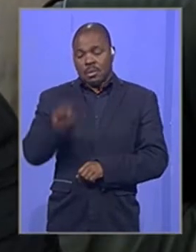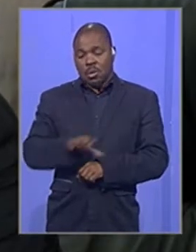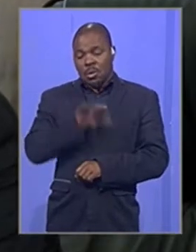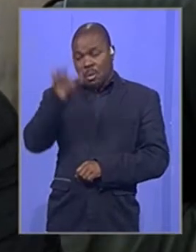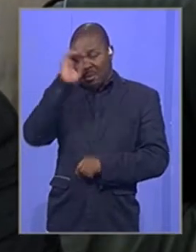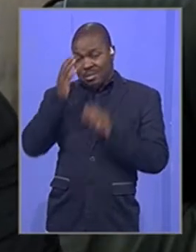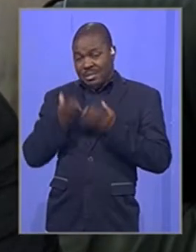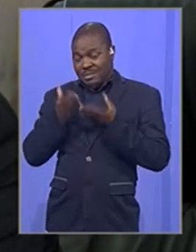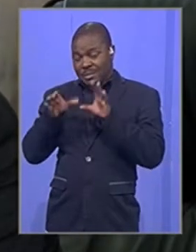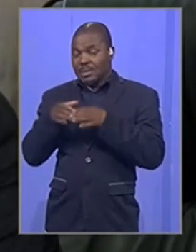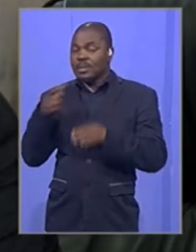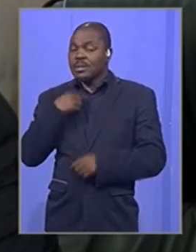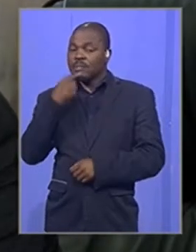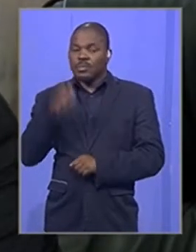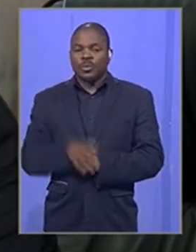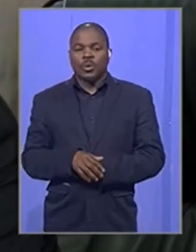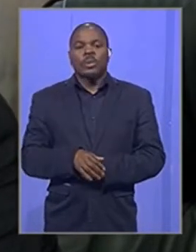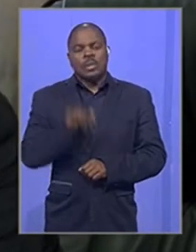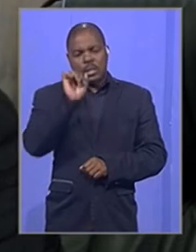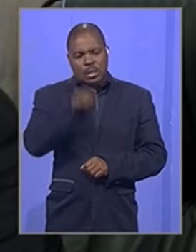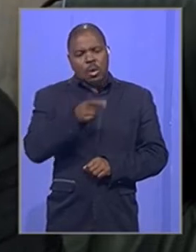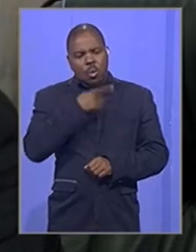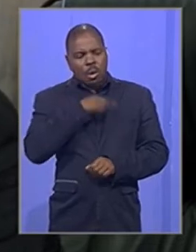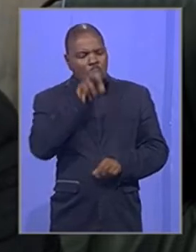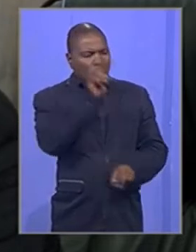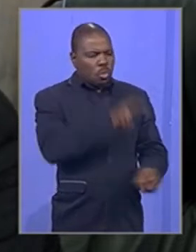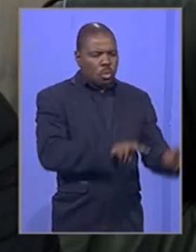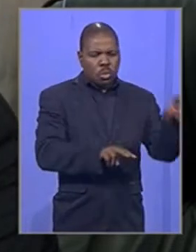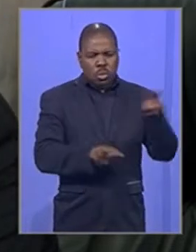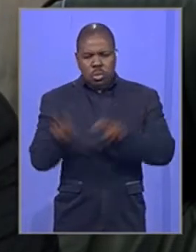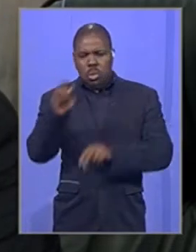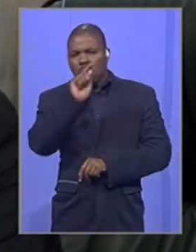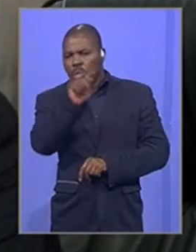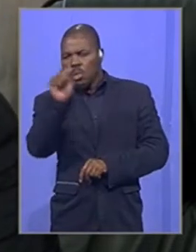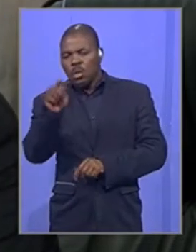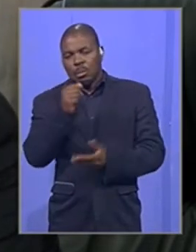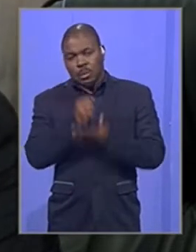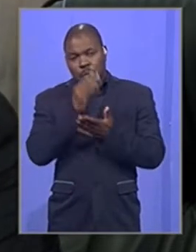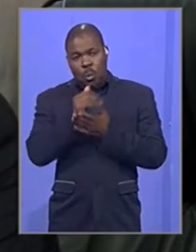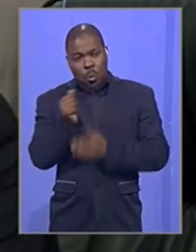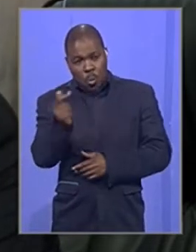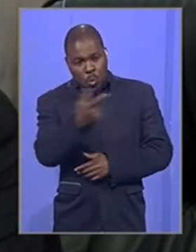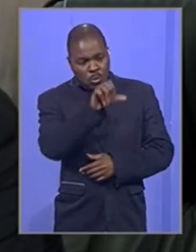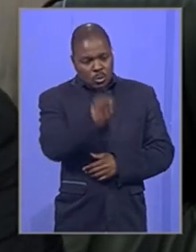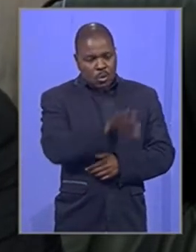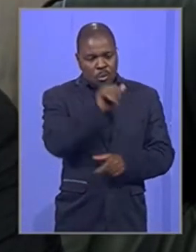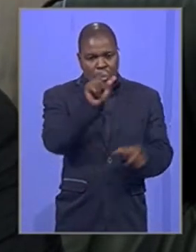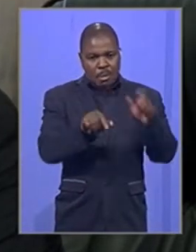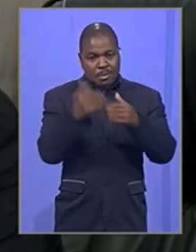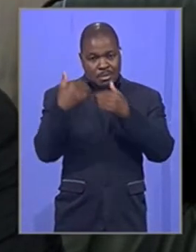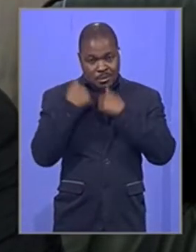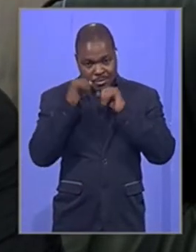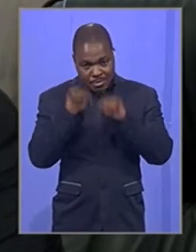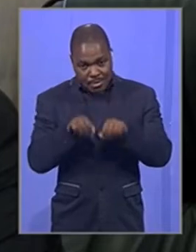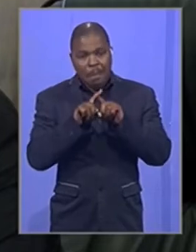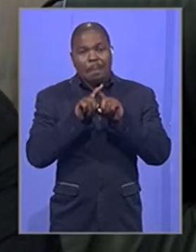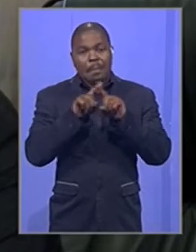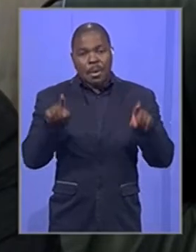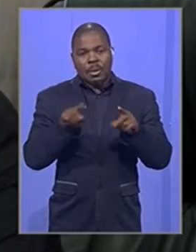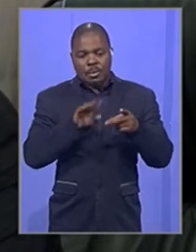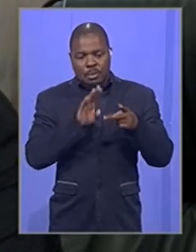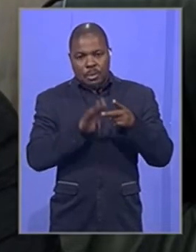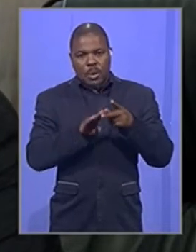say, while we are policing and while we make sure that South Africans are safe, but we put